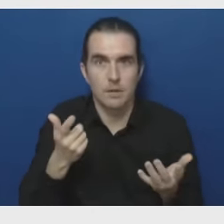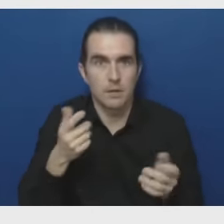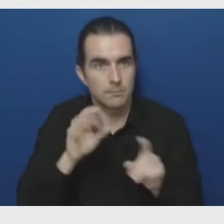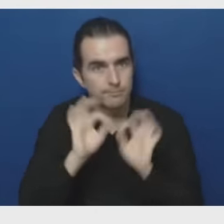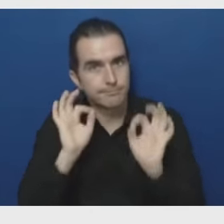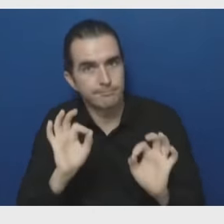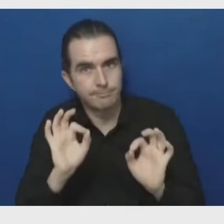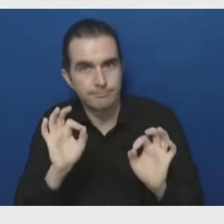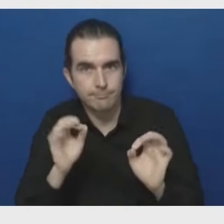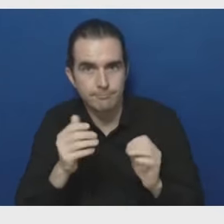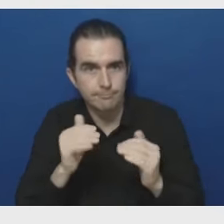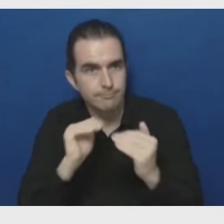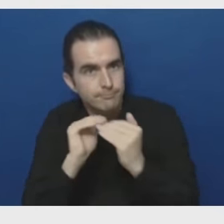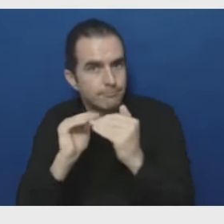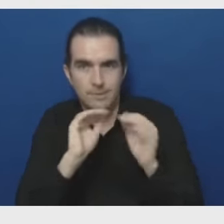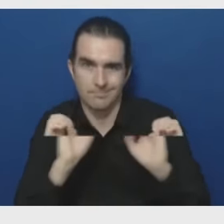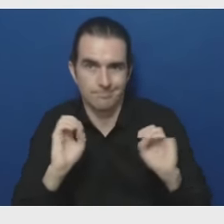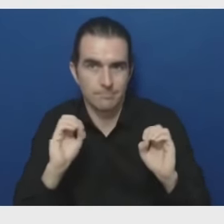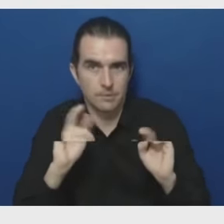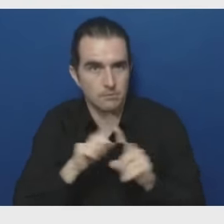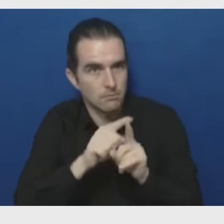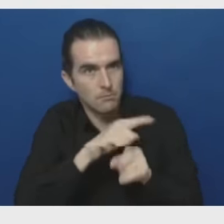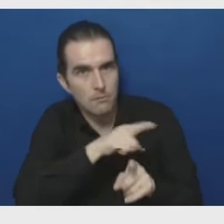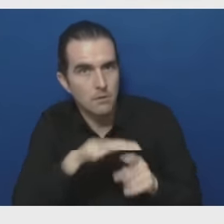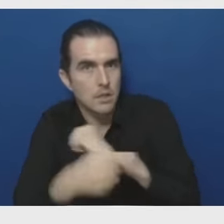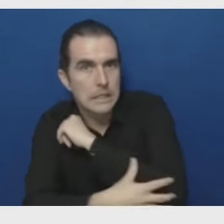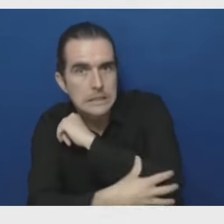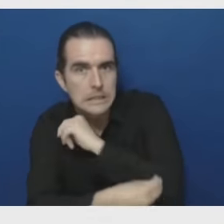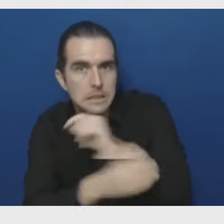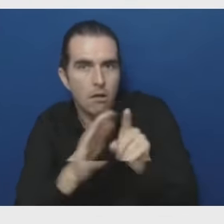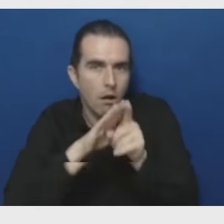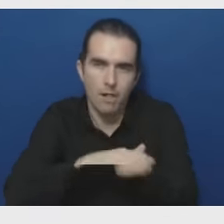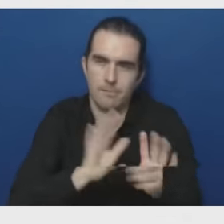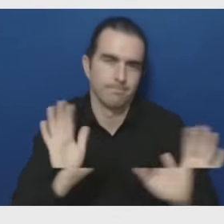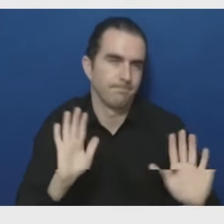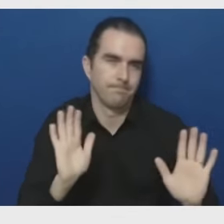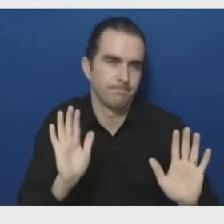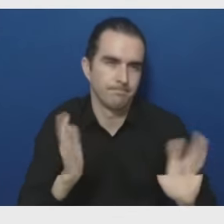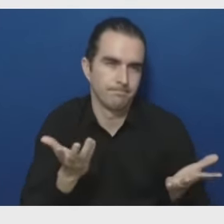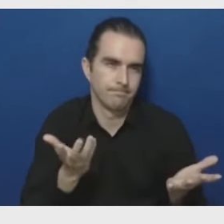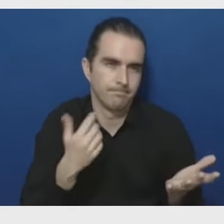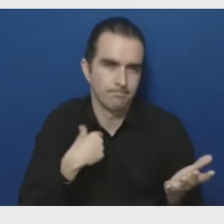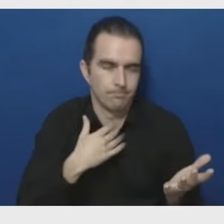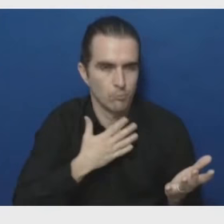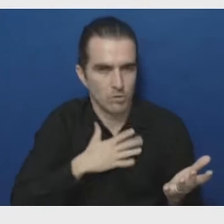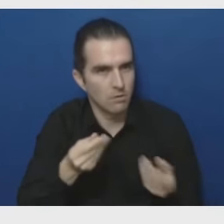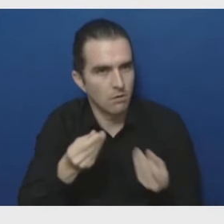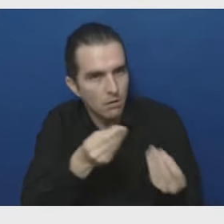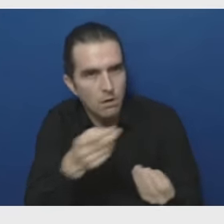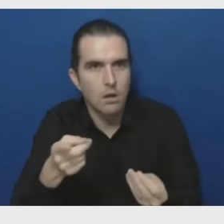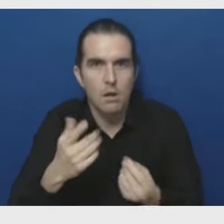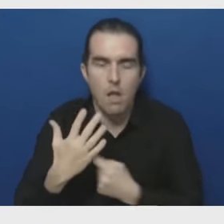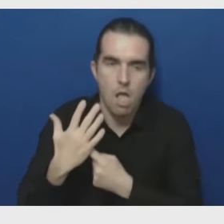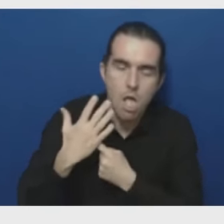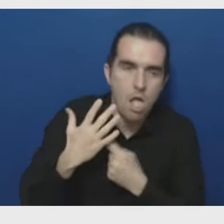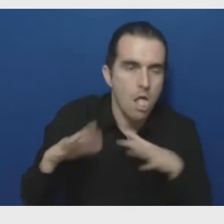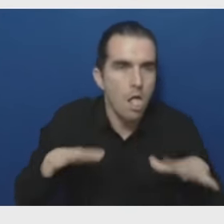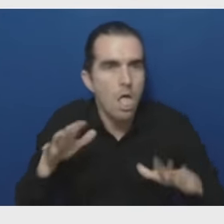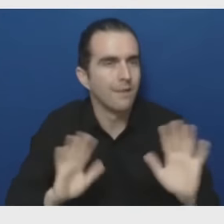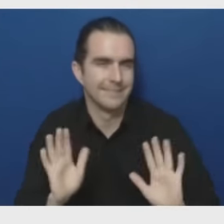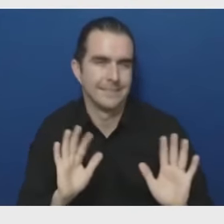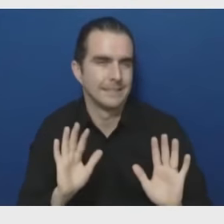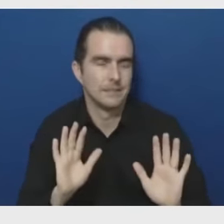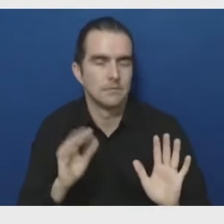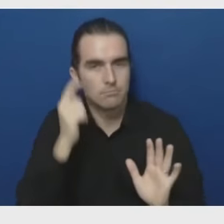different understanding of what counts to a new and additional. We have different understanding of climate finance. That's why when we do the checks and